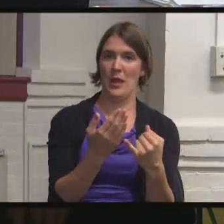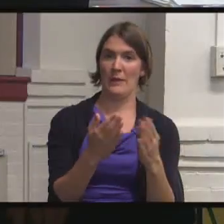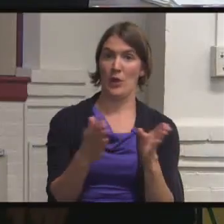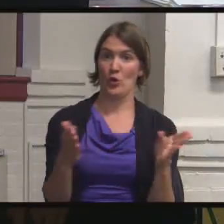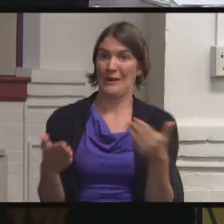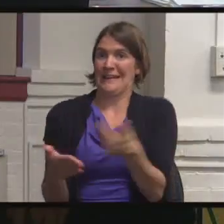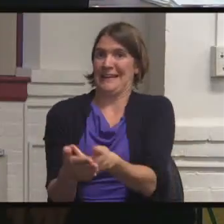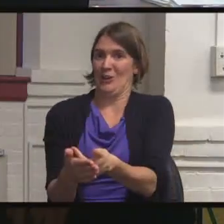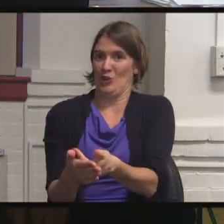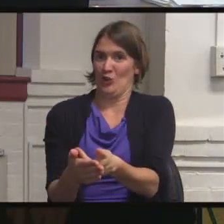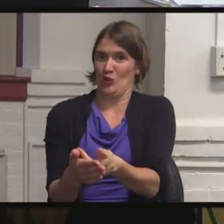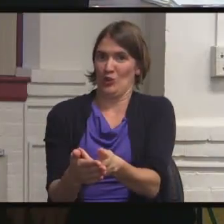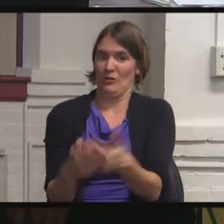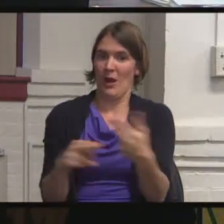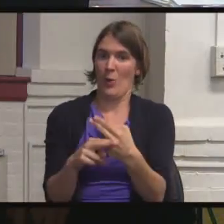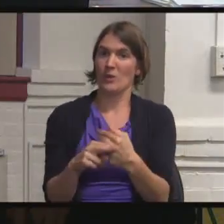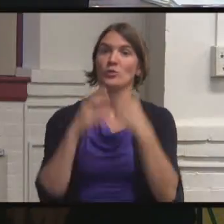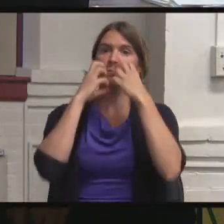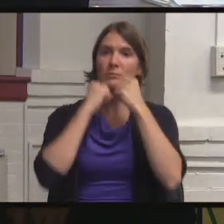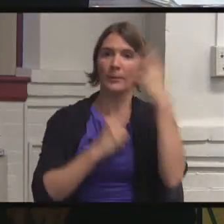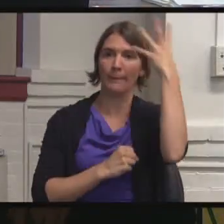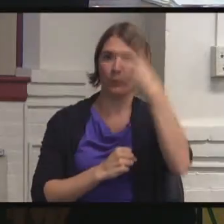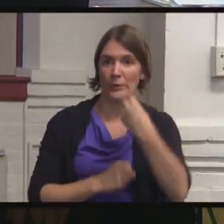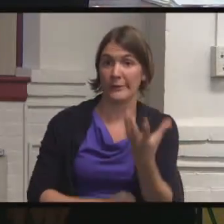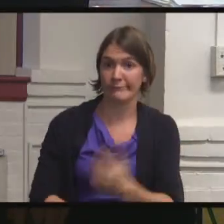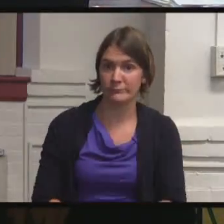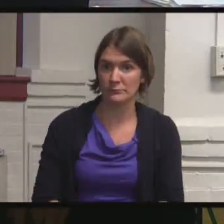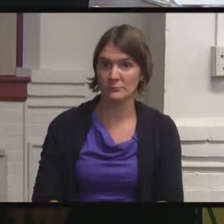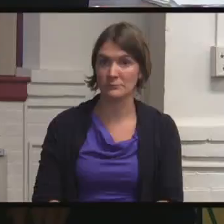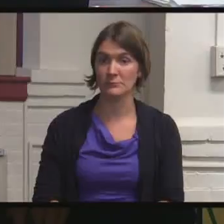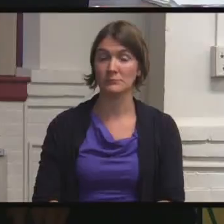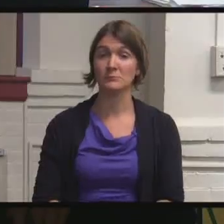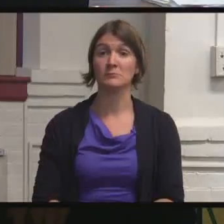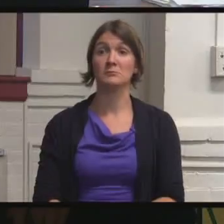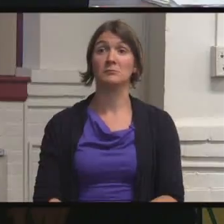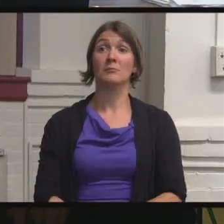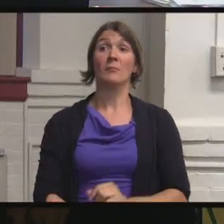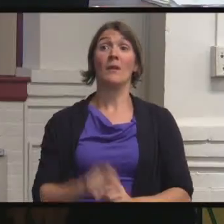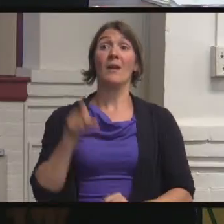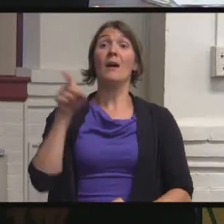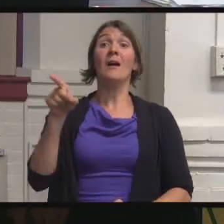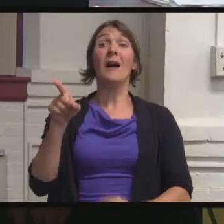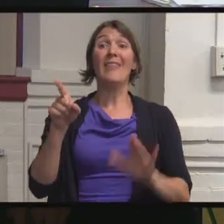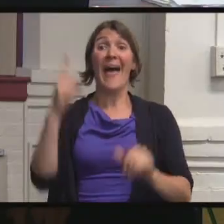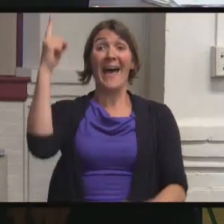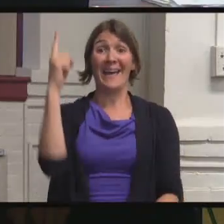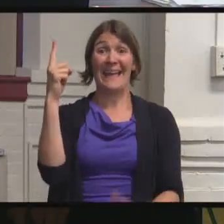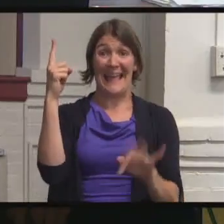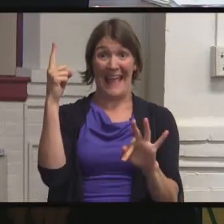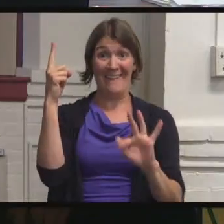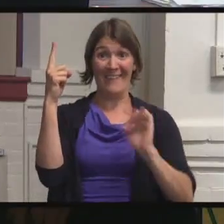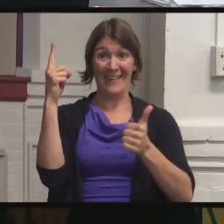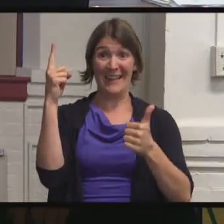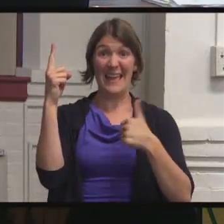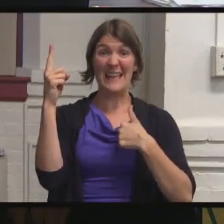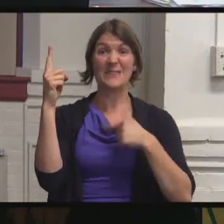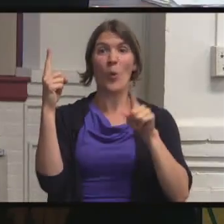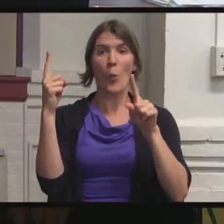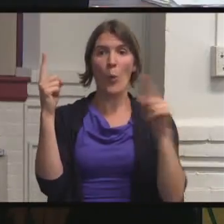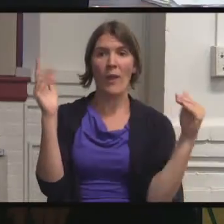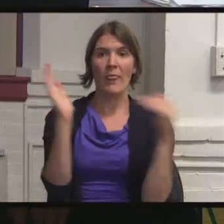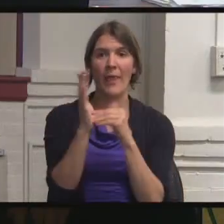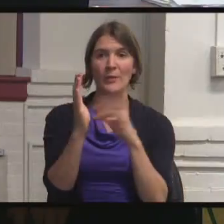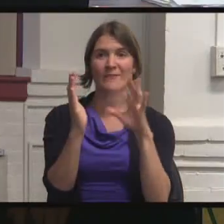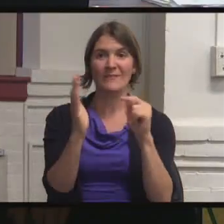with a view to preserving the scenic byway status. The tower that you see here, I measured it to be about 1,000